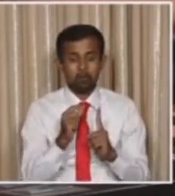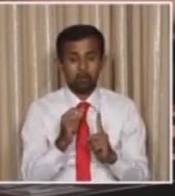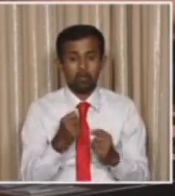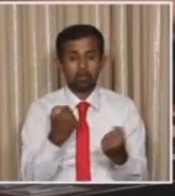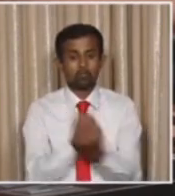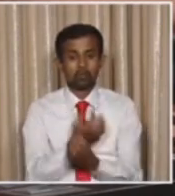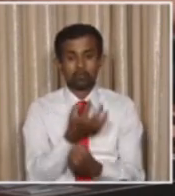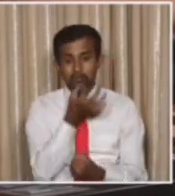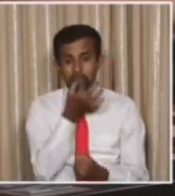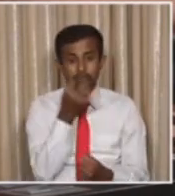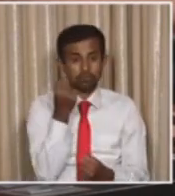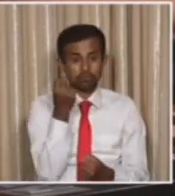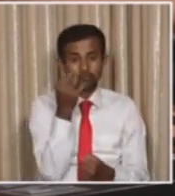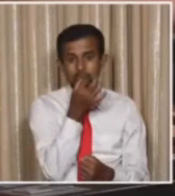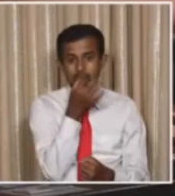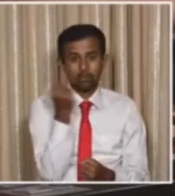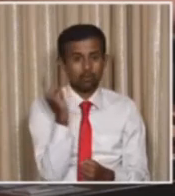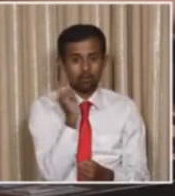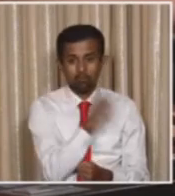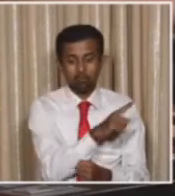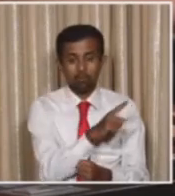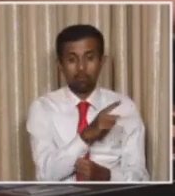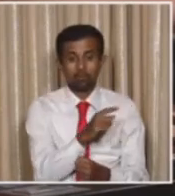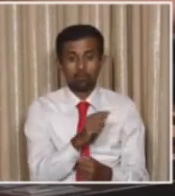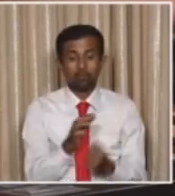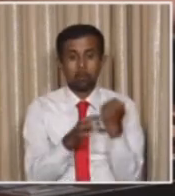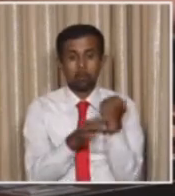instead arrest